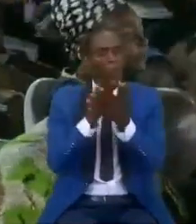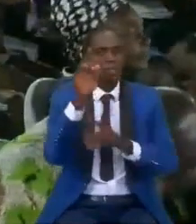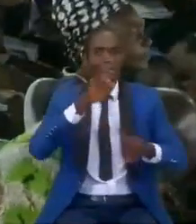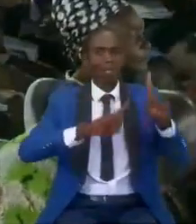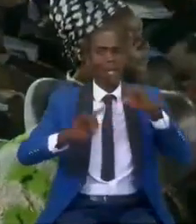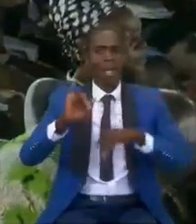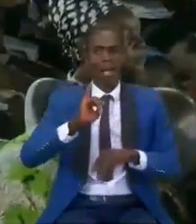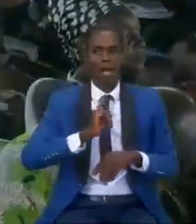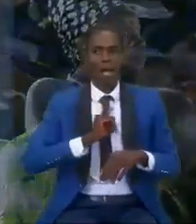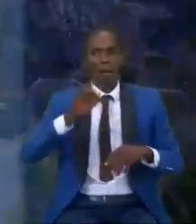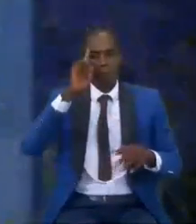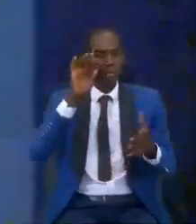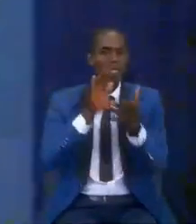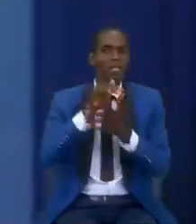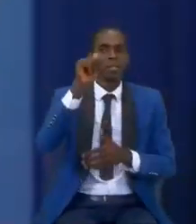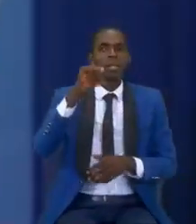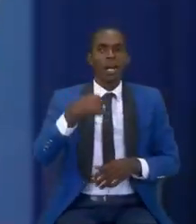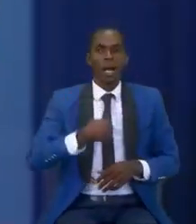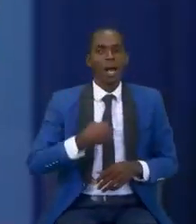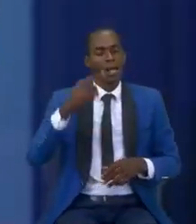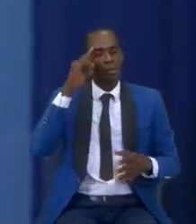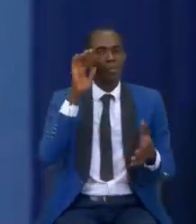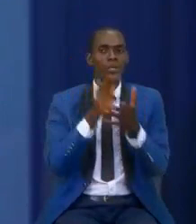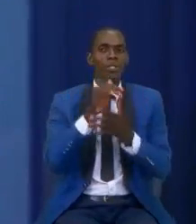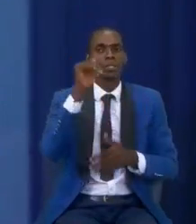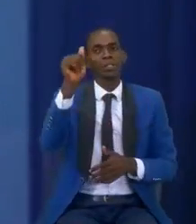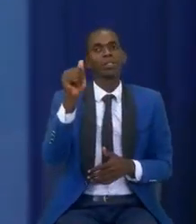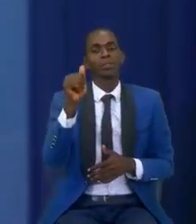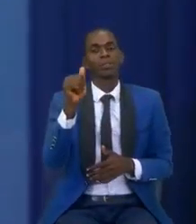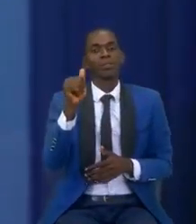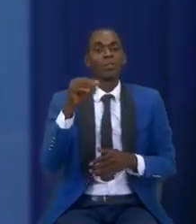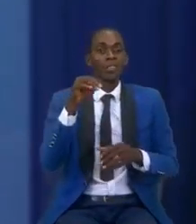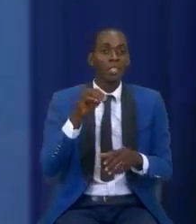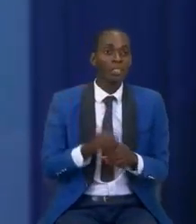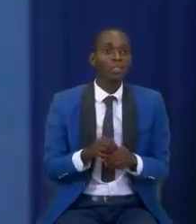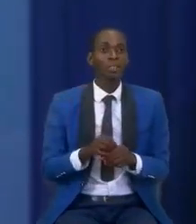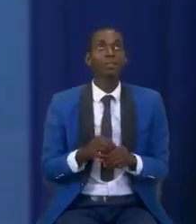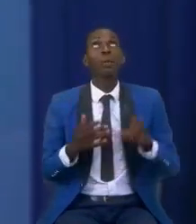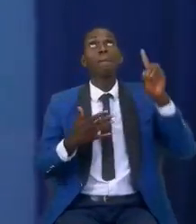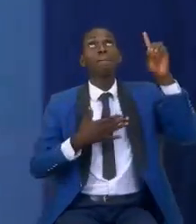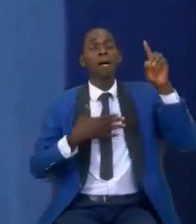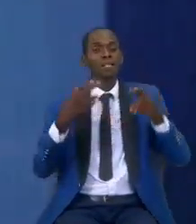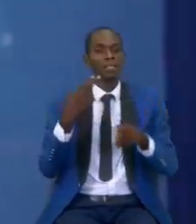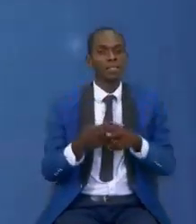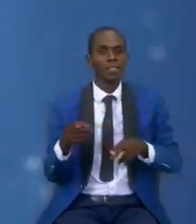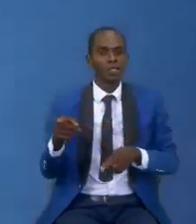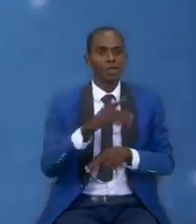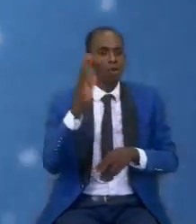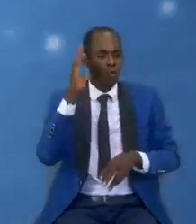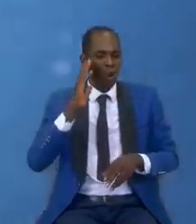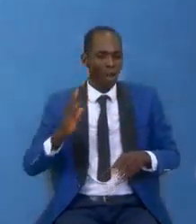my name shall they cast out devils. They shall speak with new